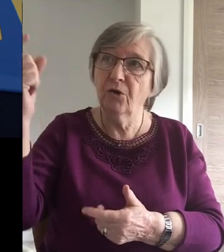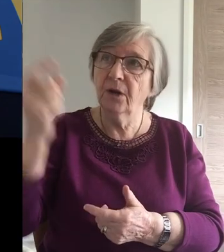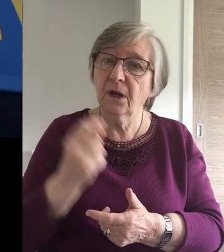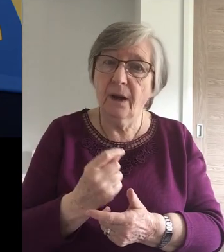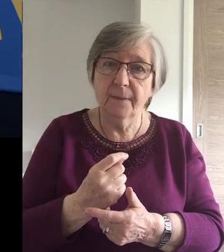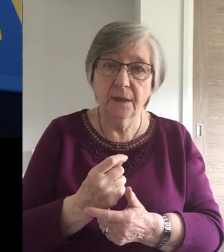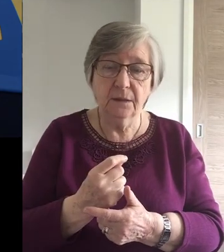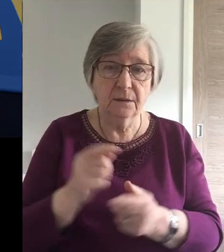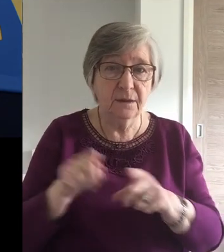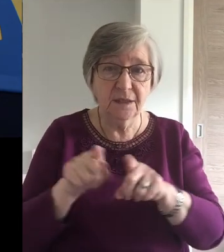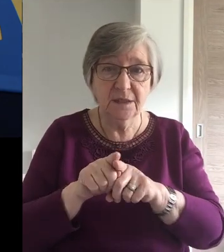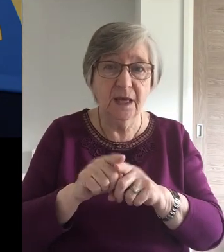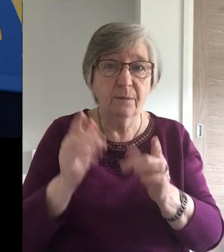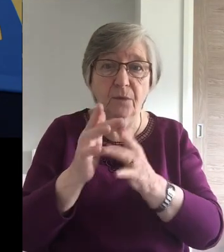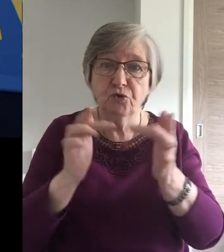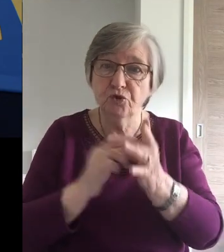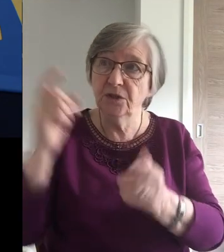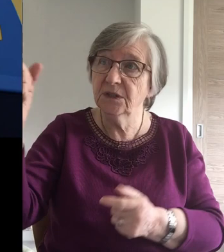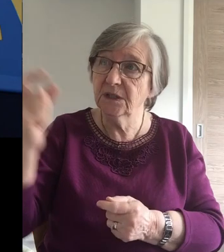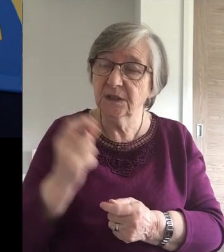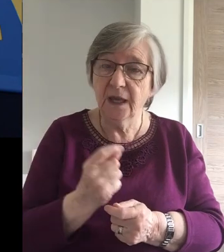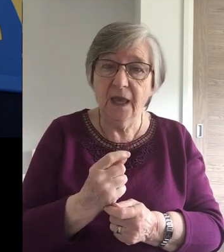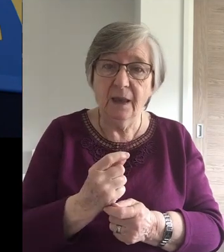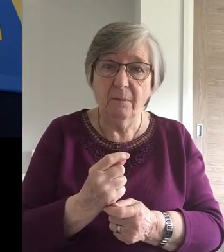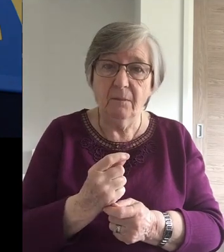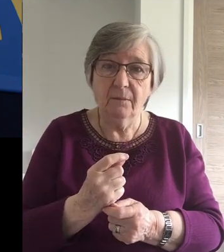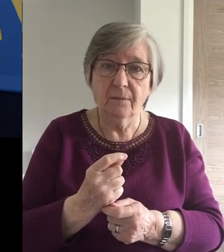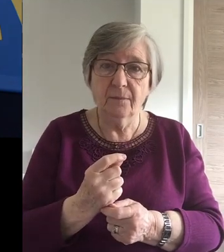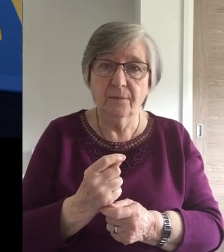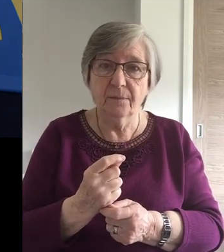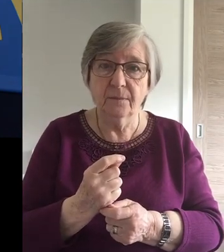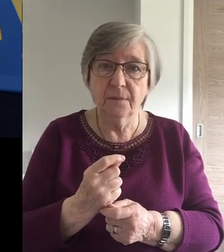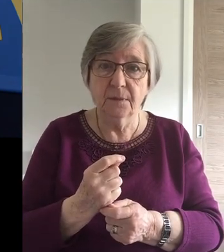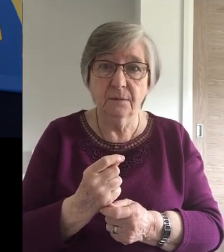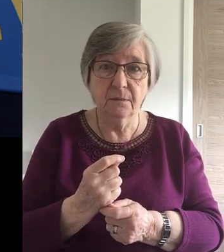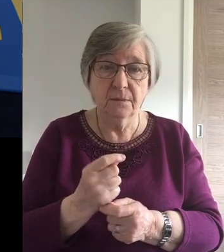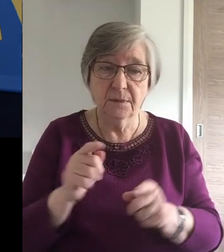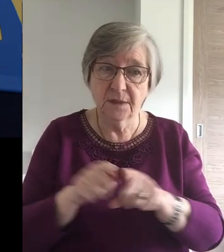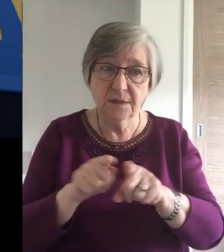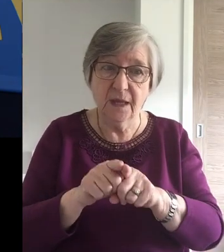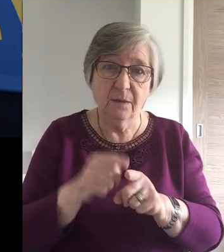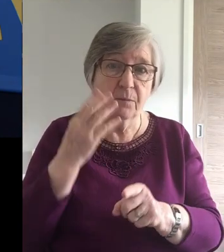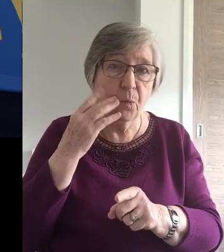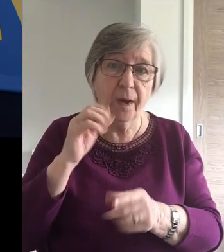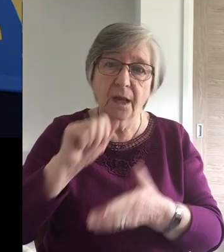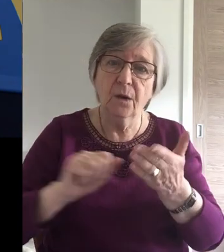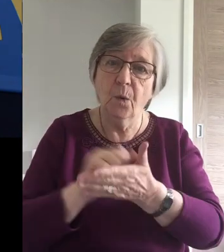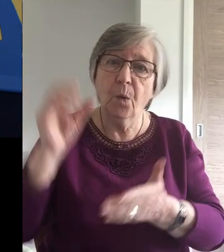They'd been a bit like that with Jesus himself, and were like that too with the presence of the Spirit,